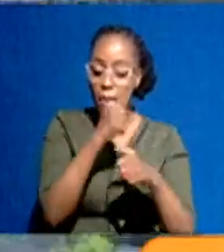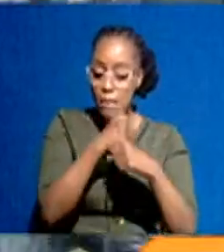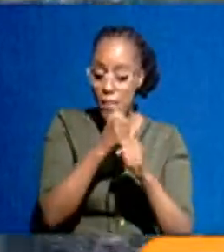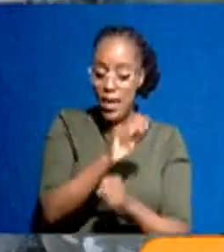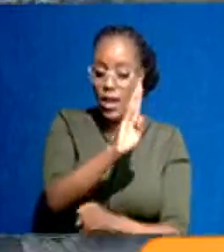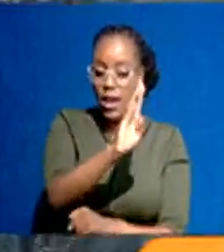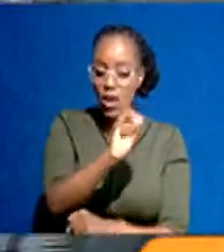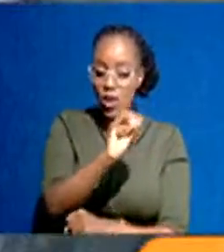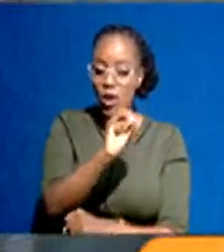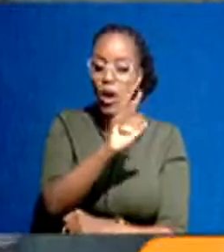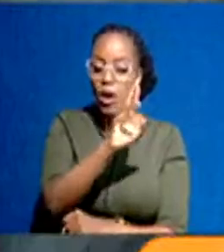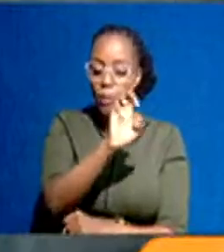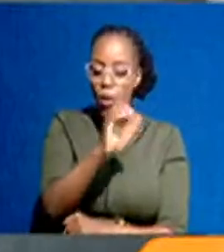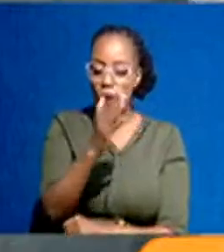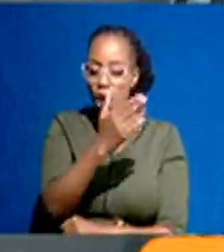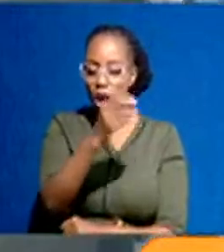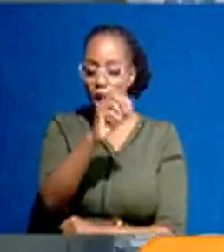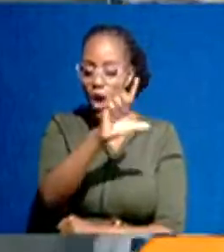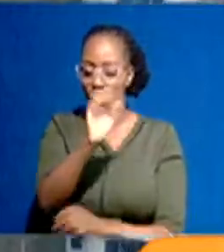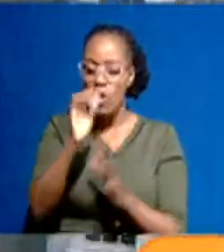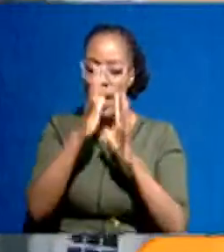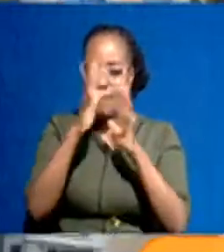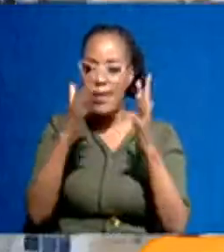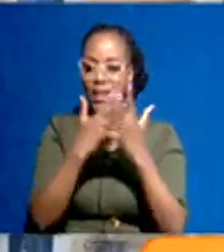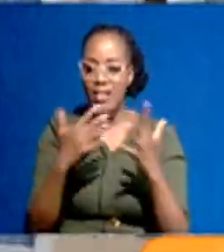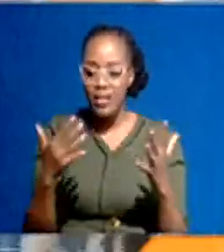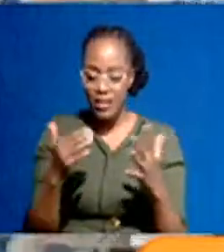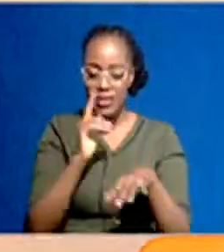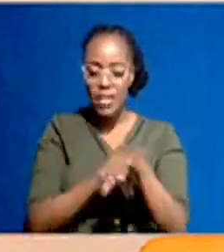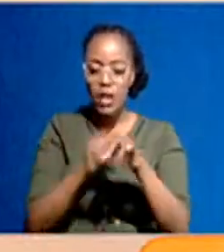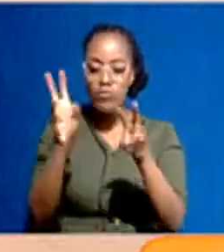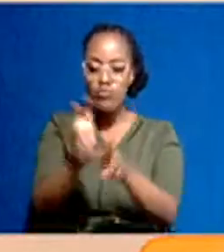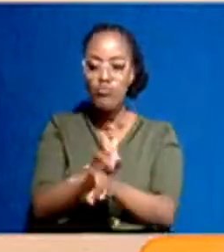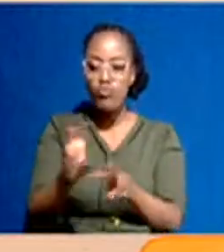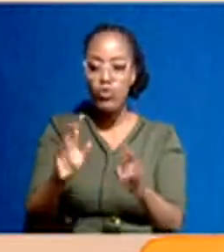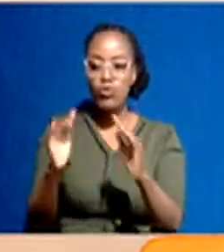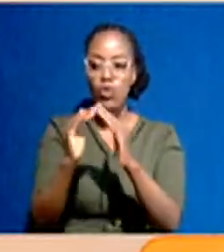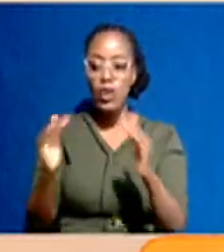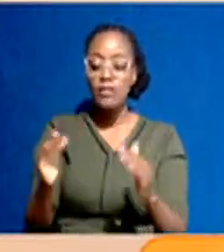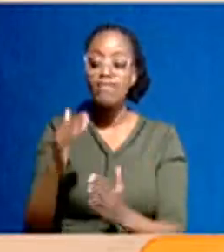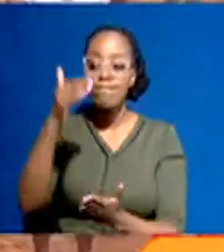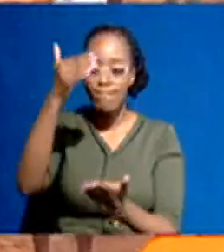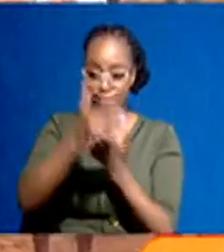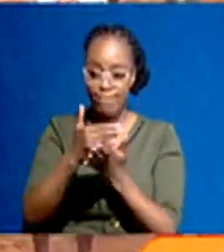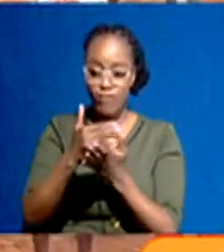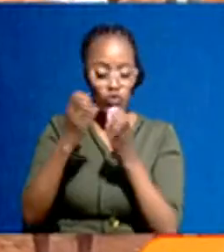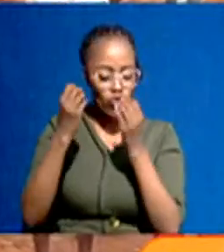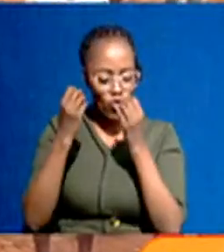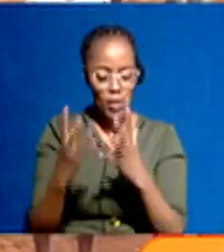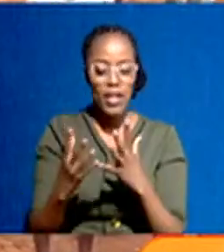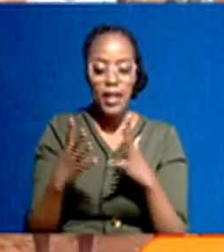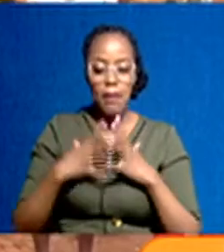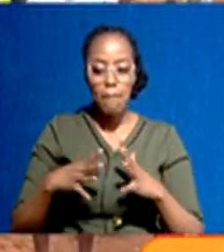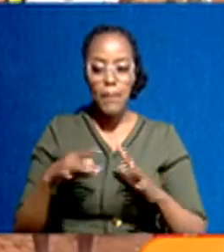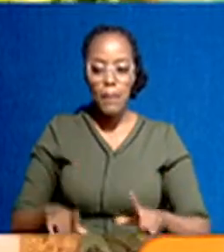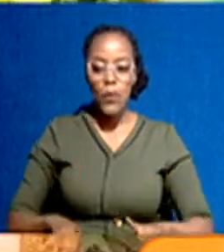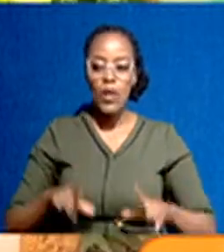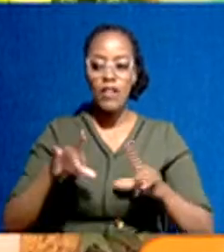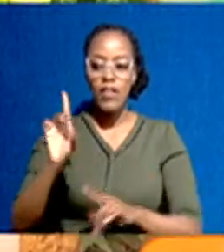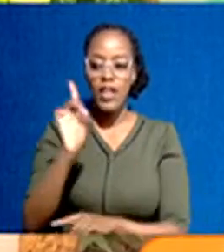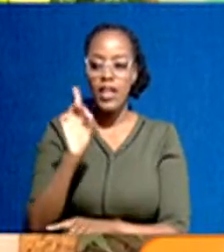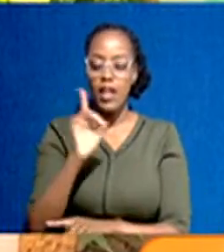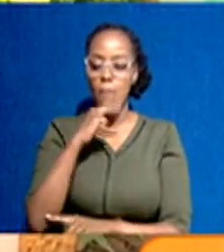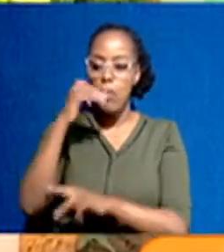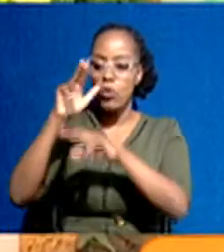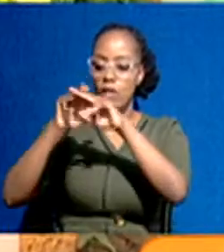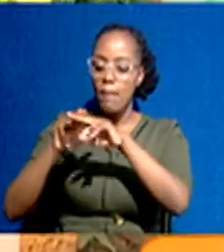a major selling point in the real estate market. This is the reality for most Nairobians who have to rely